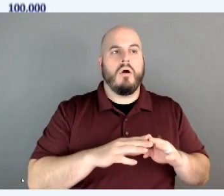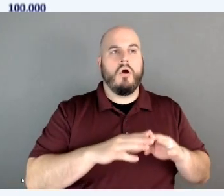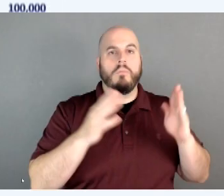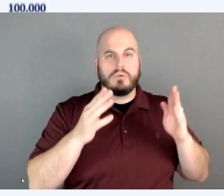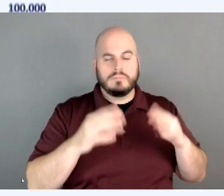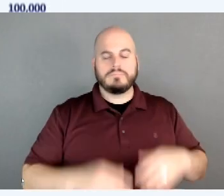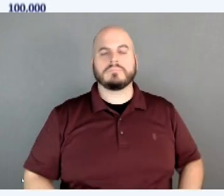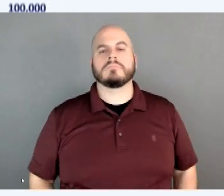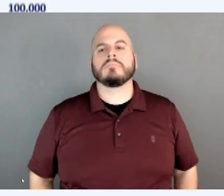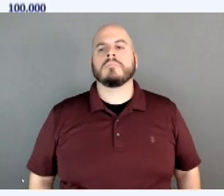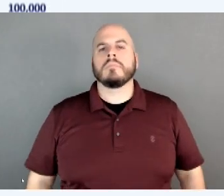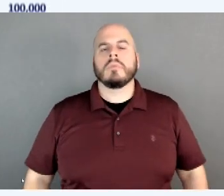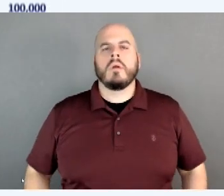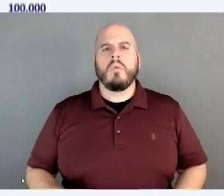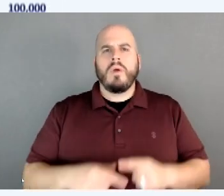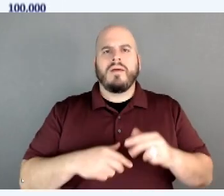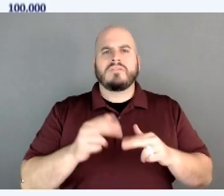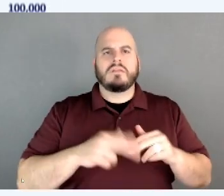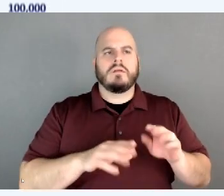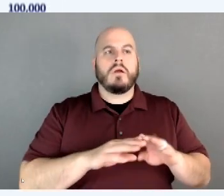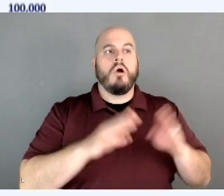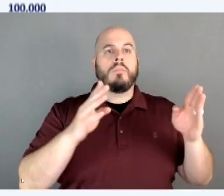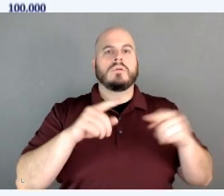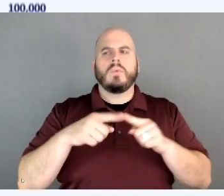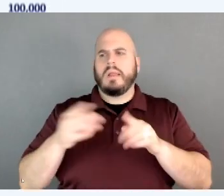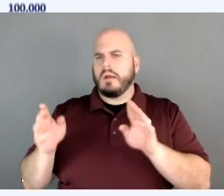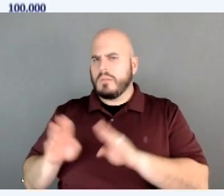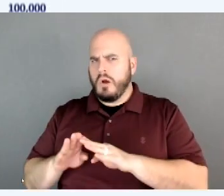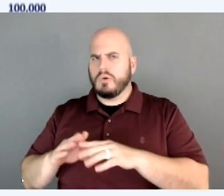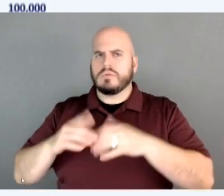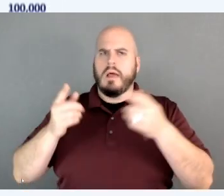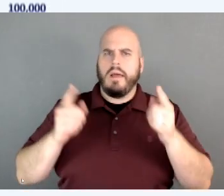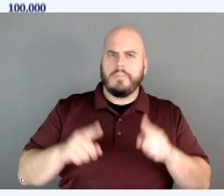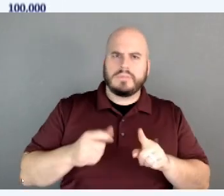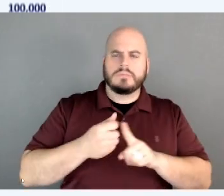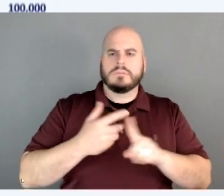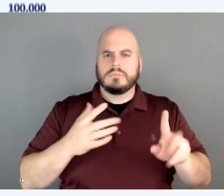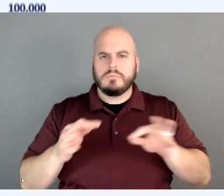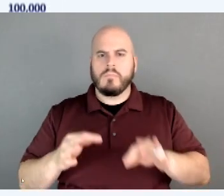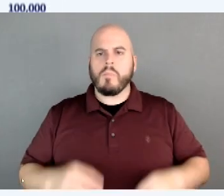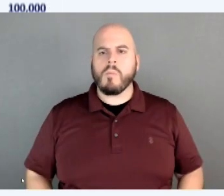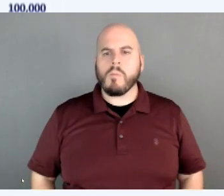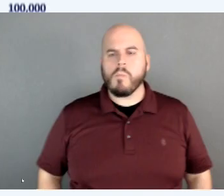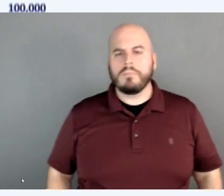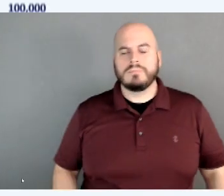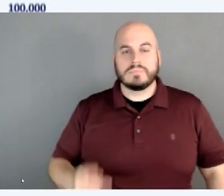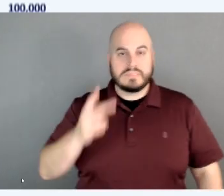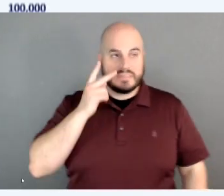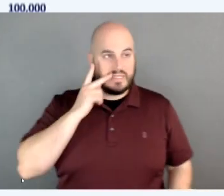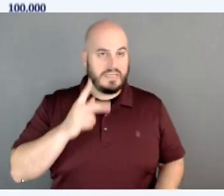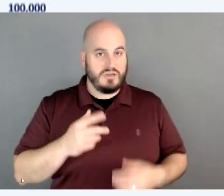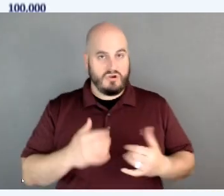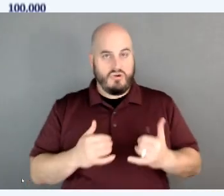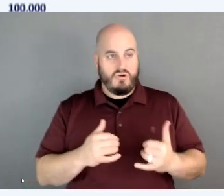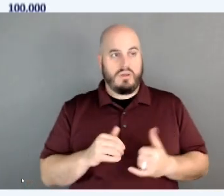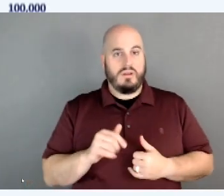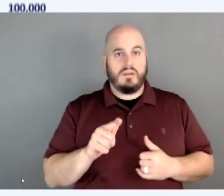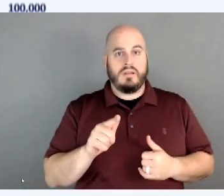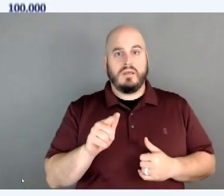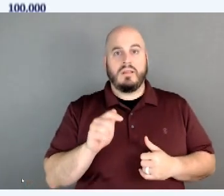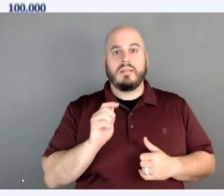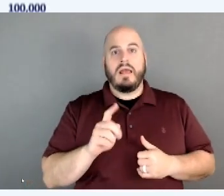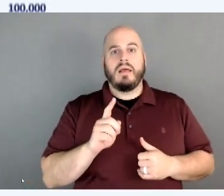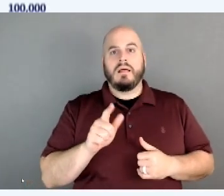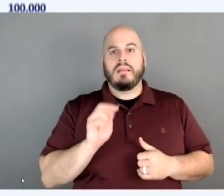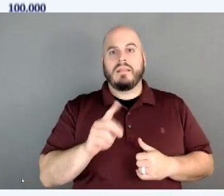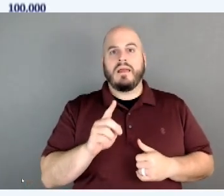What facilities open? When is it closed? So as we go through, you can see the existing landfill is open. Then we open